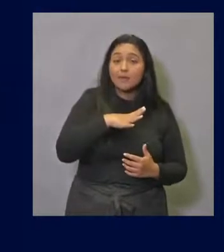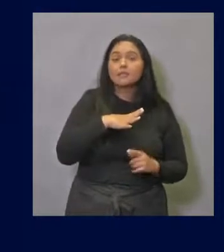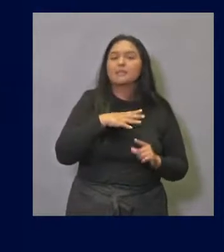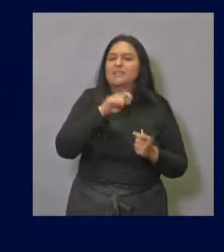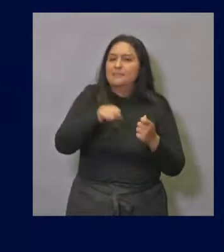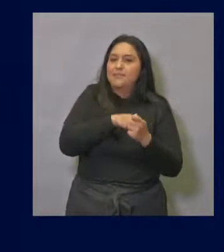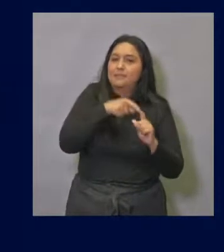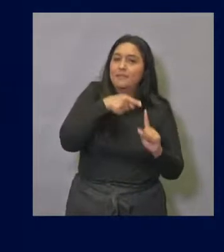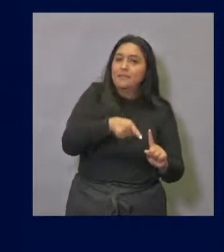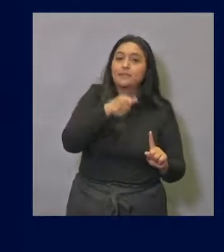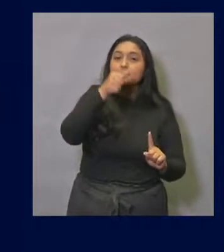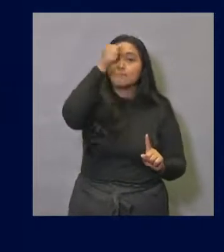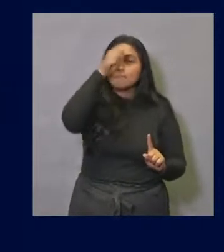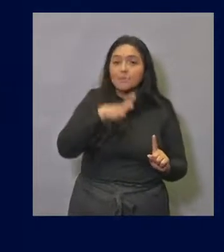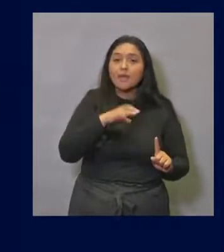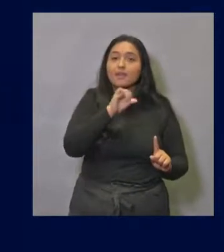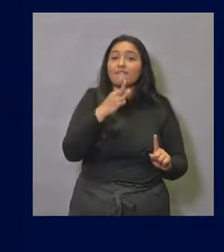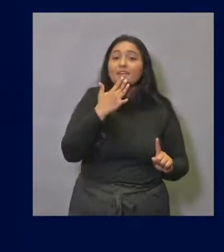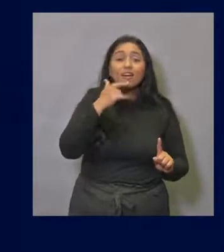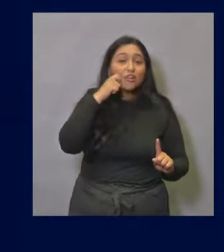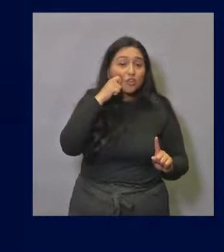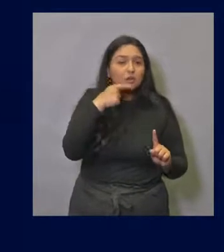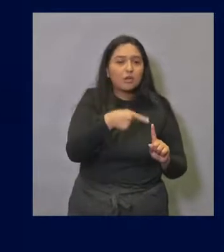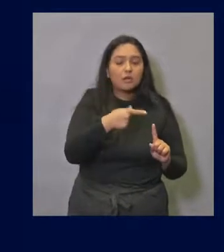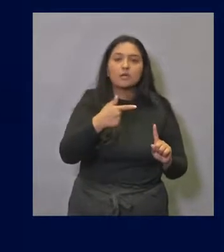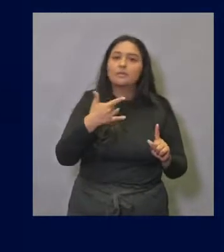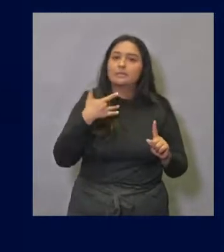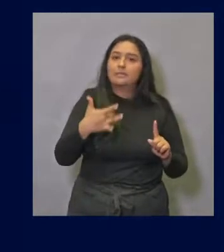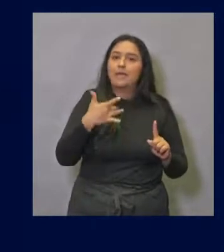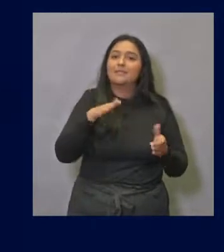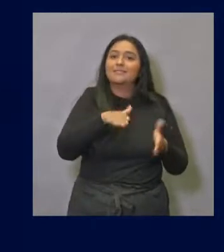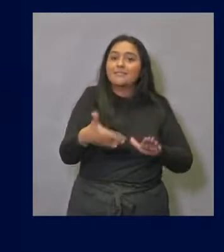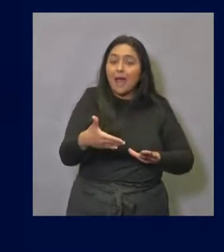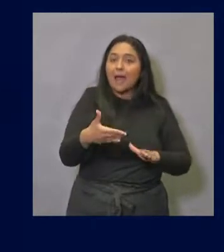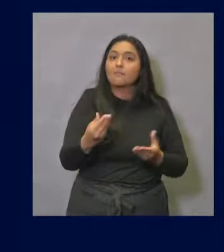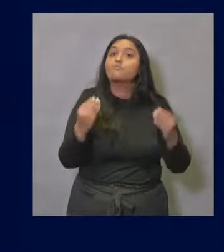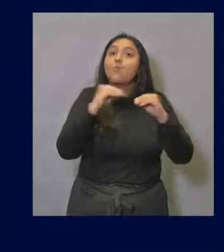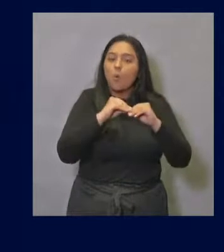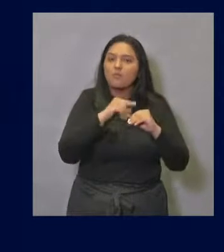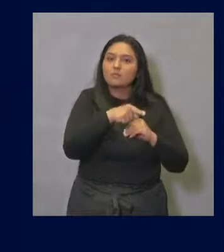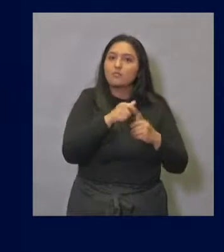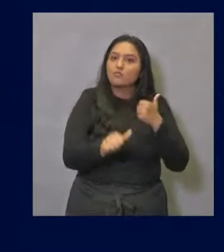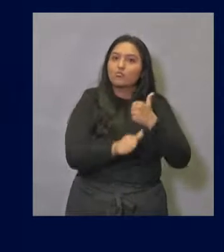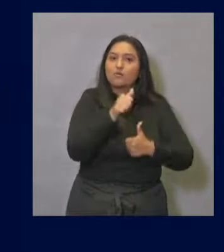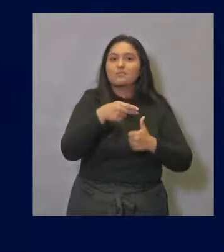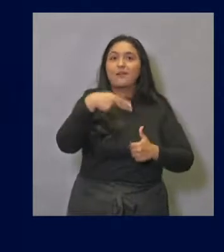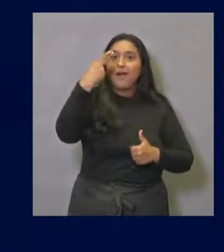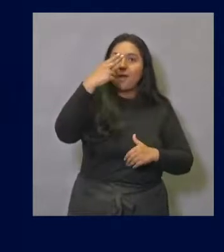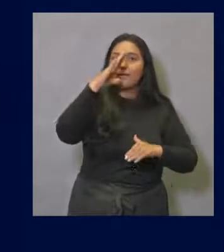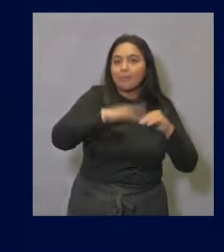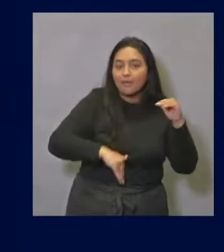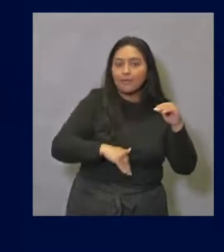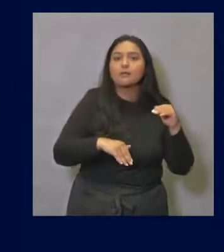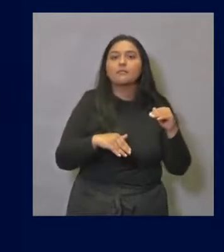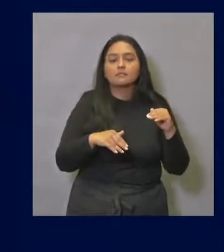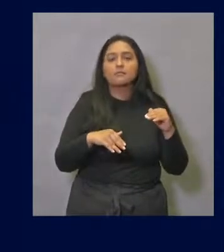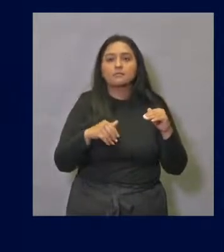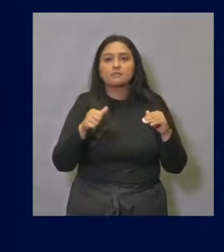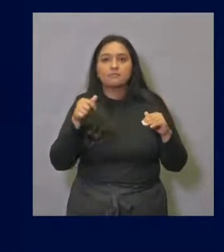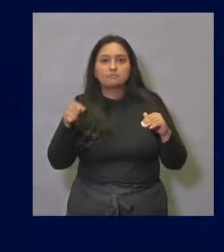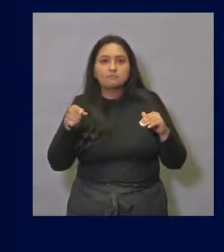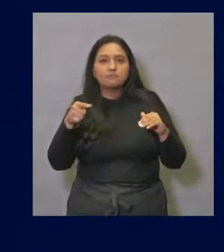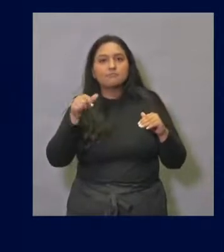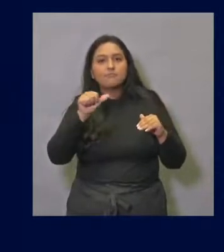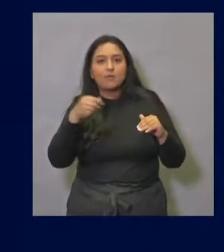have significantly higher risk of dying for COVID-19, males in LA County, specifically Black and Latino males,